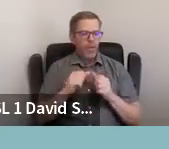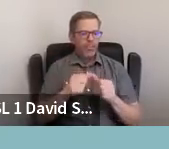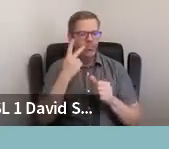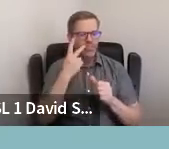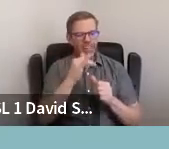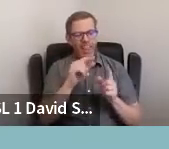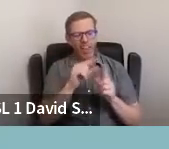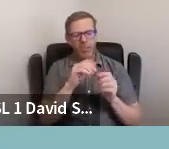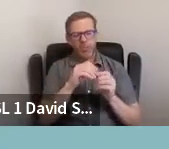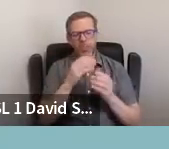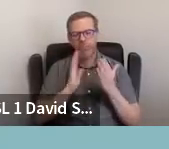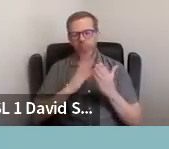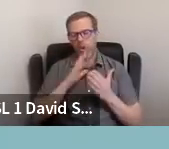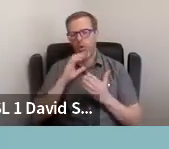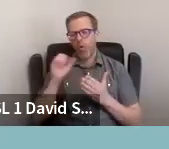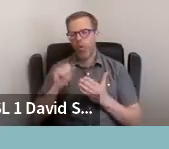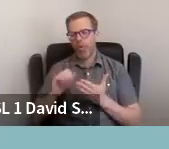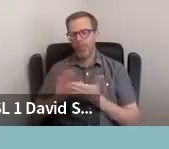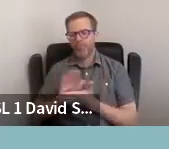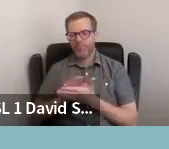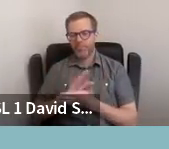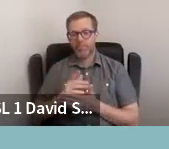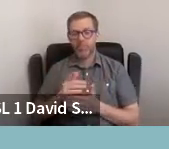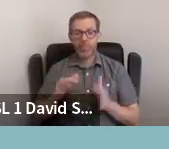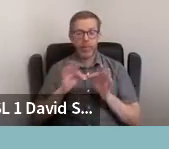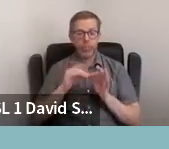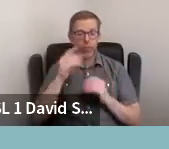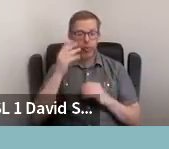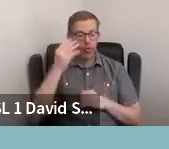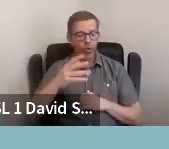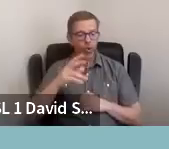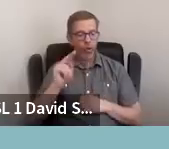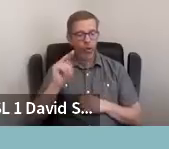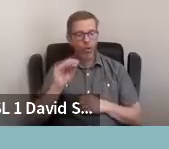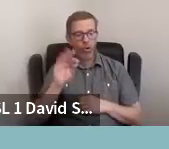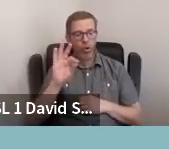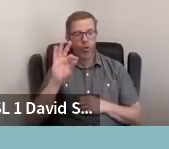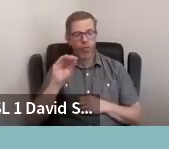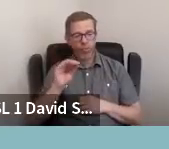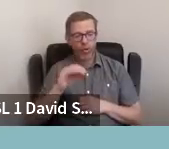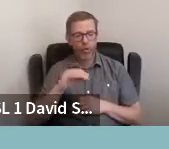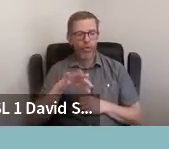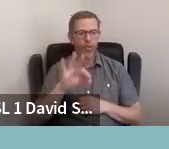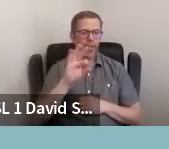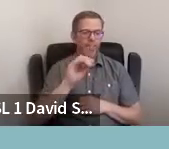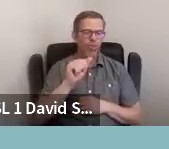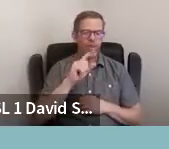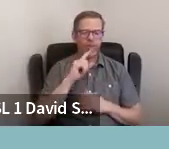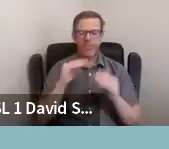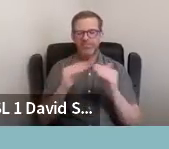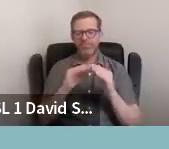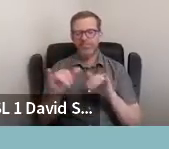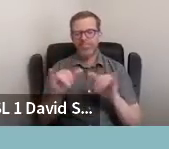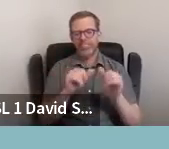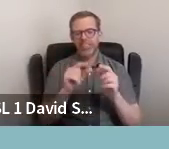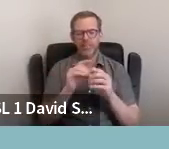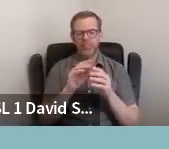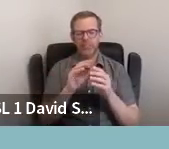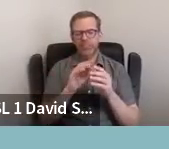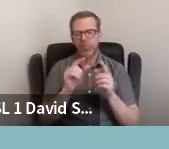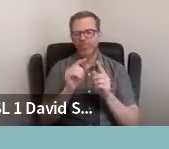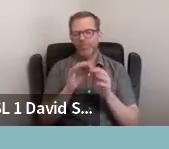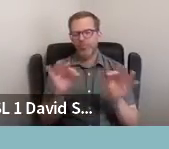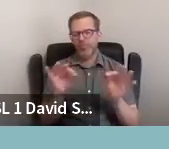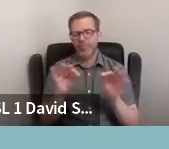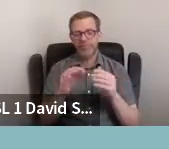some of our older materials. So it's important to know that NOFOs and FOAs are equivalent terms for funding opportunities. But regardless of what we